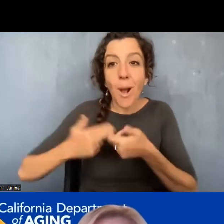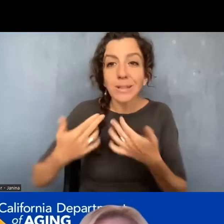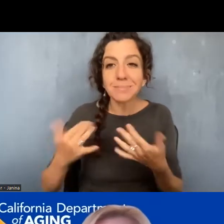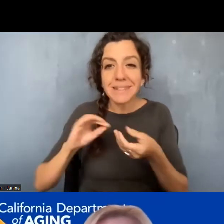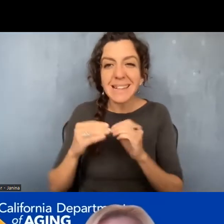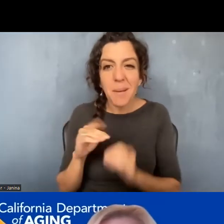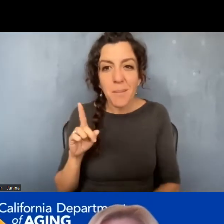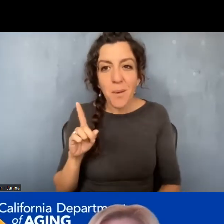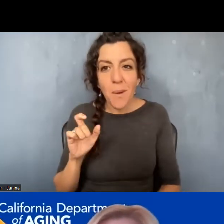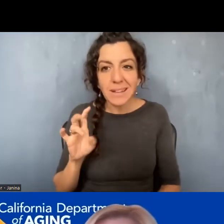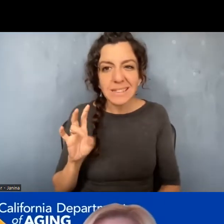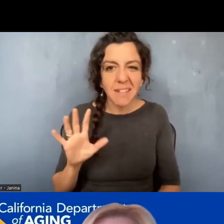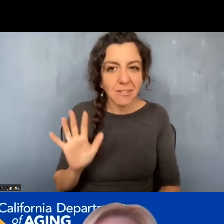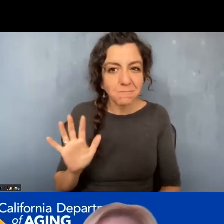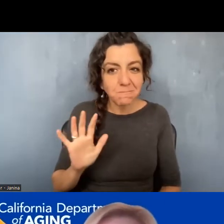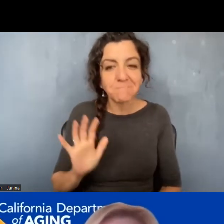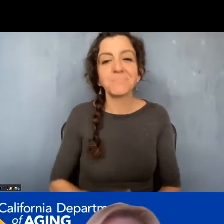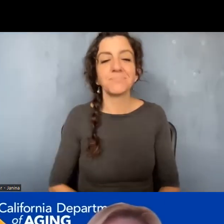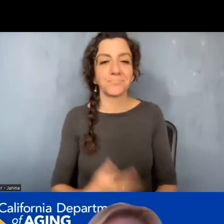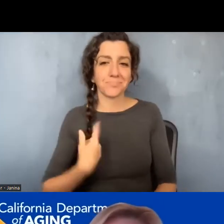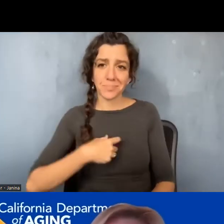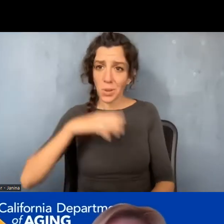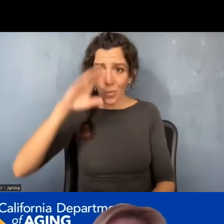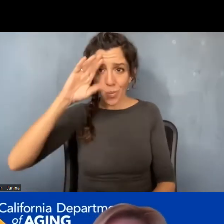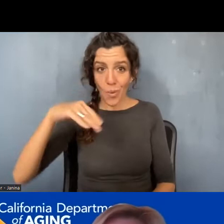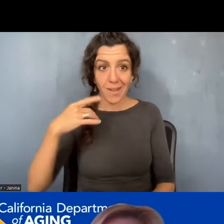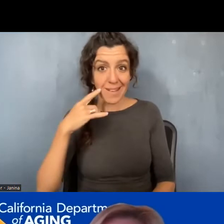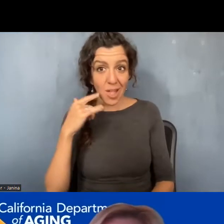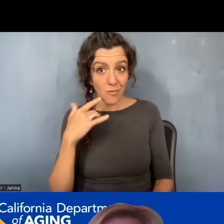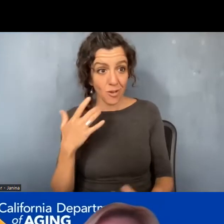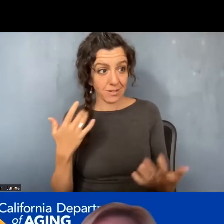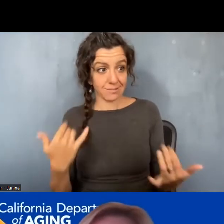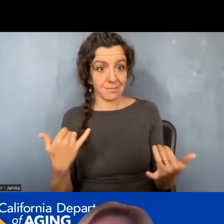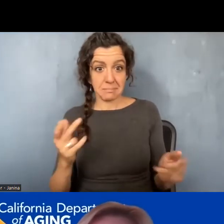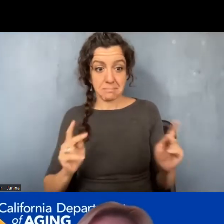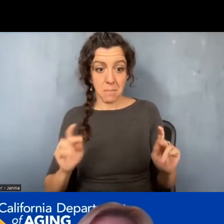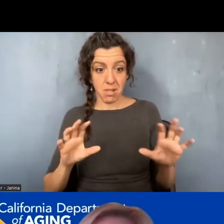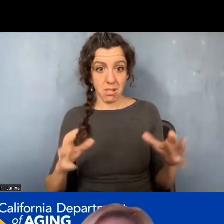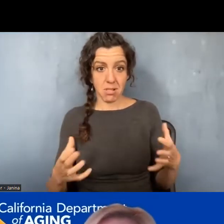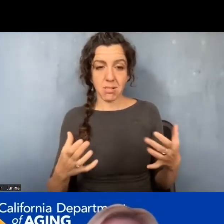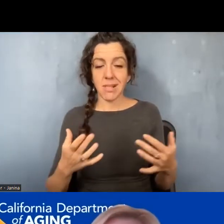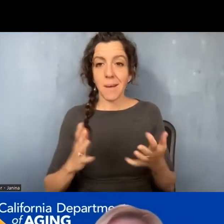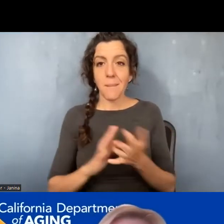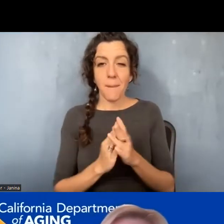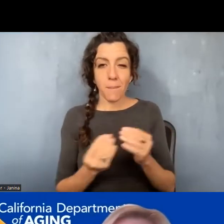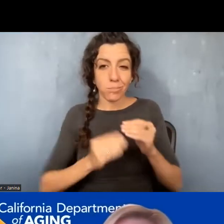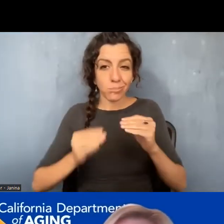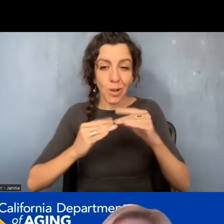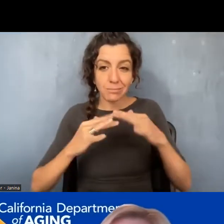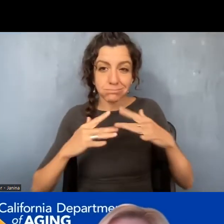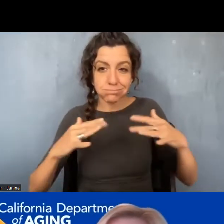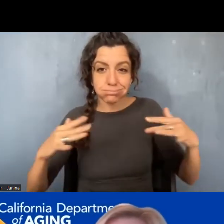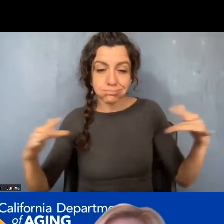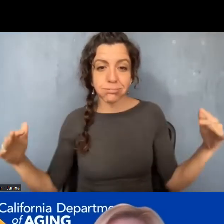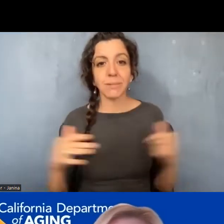participants. We know that California's population as a whole is increasingly diverse, and the older adult